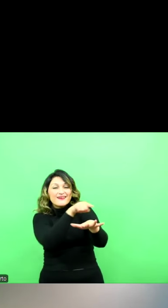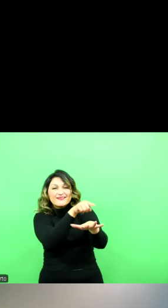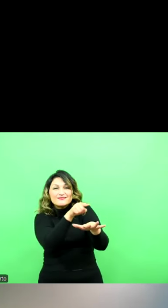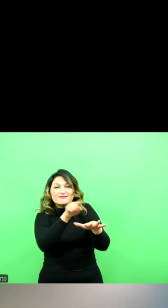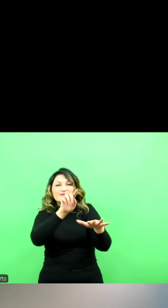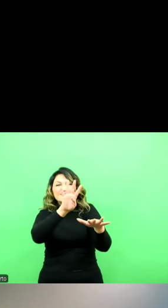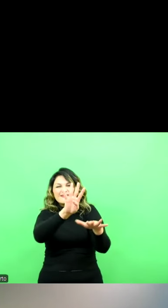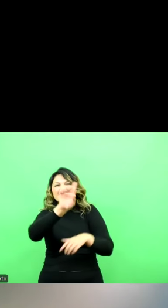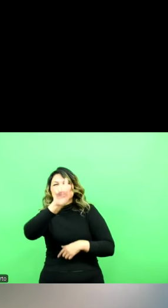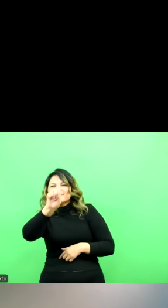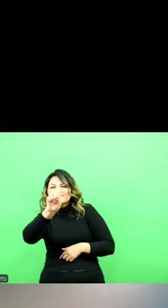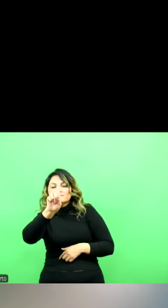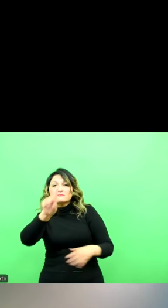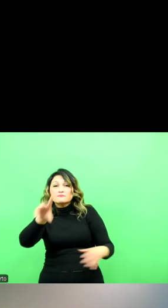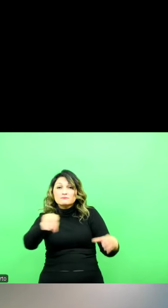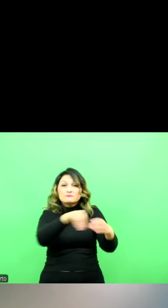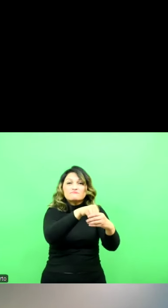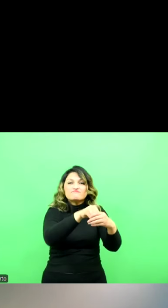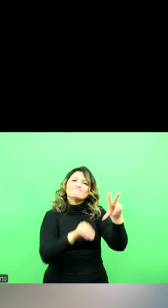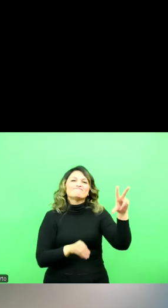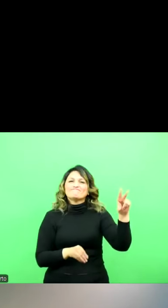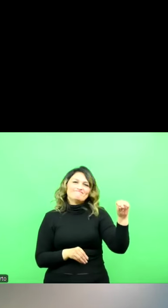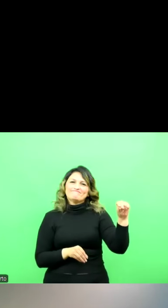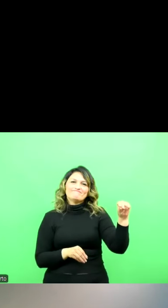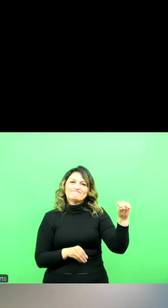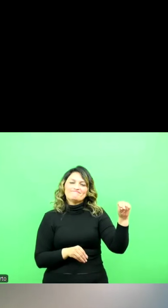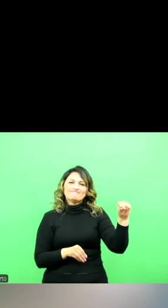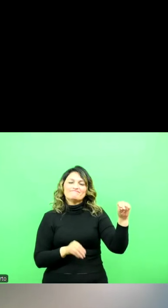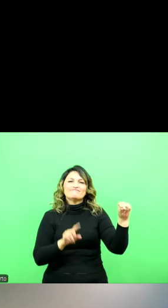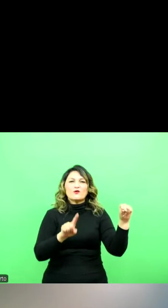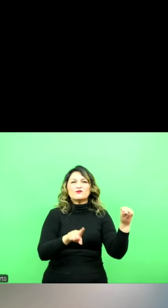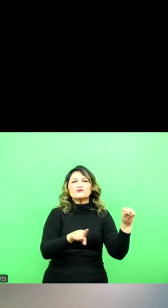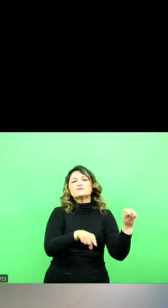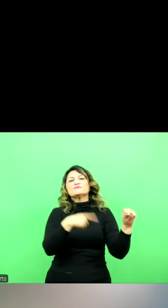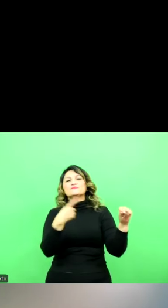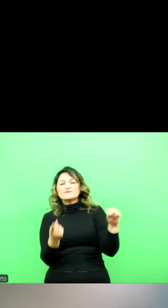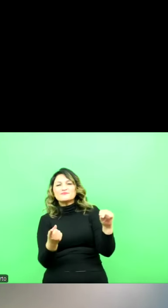as probably inclusive, and 23% as inclusive.